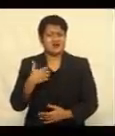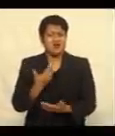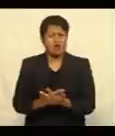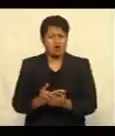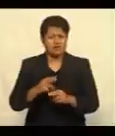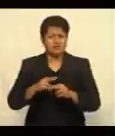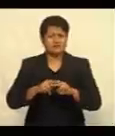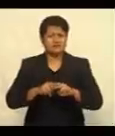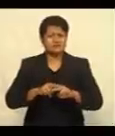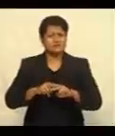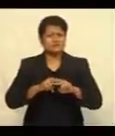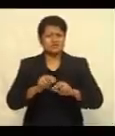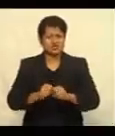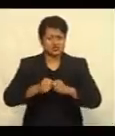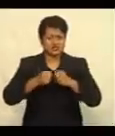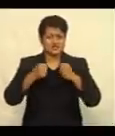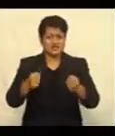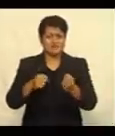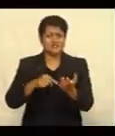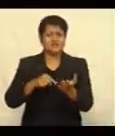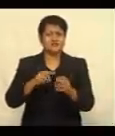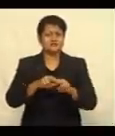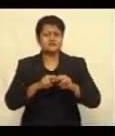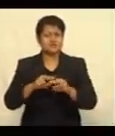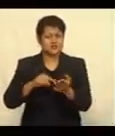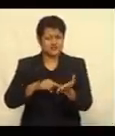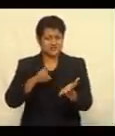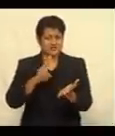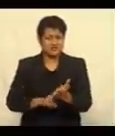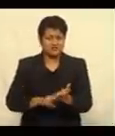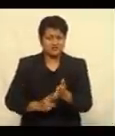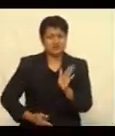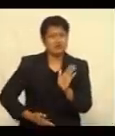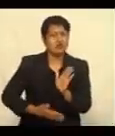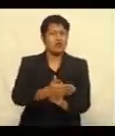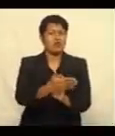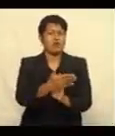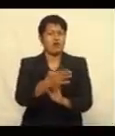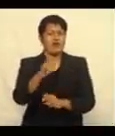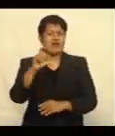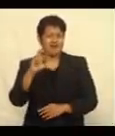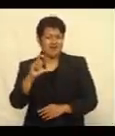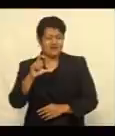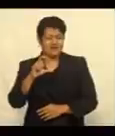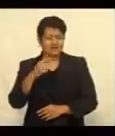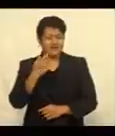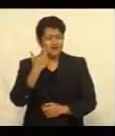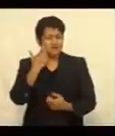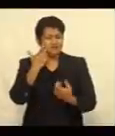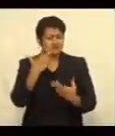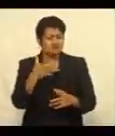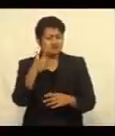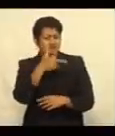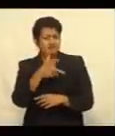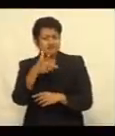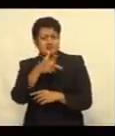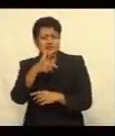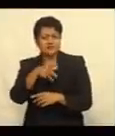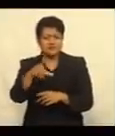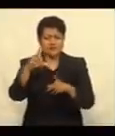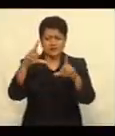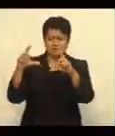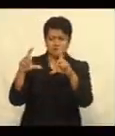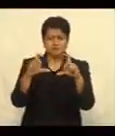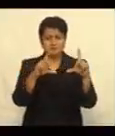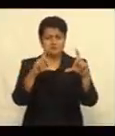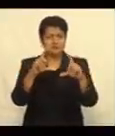and the Fiji television for going into Wadi Tarwau settlement to take footage, interviews and pictures. He says such